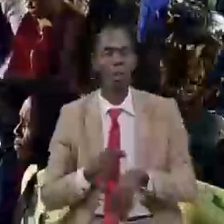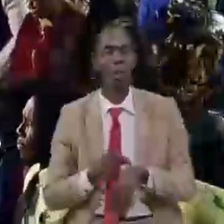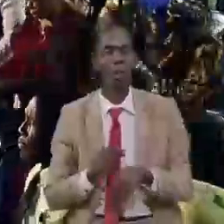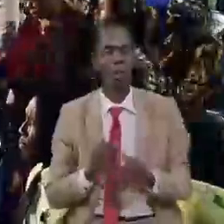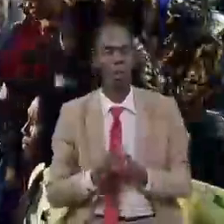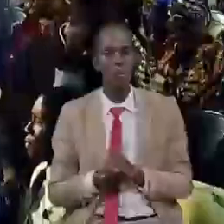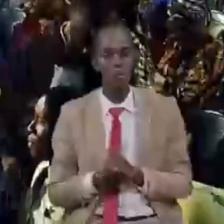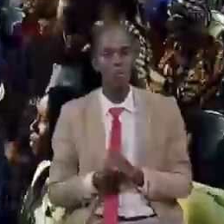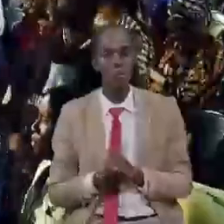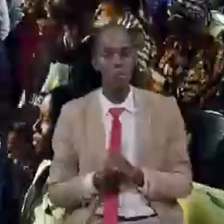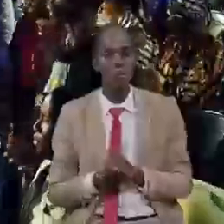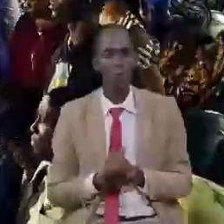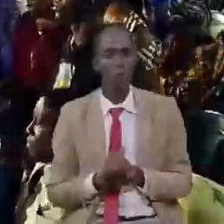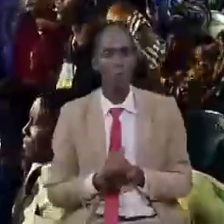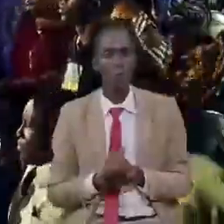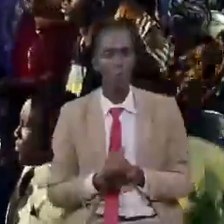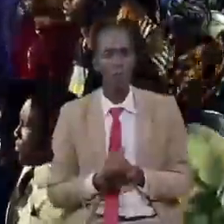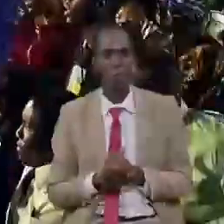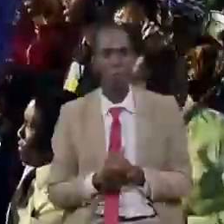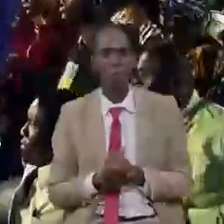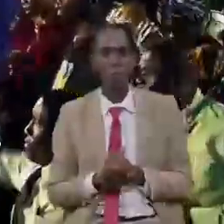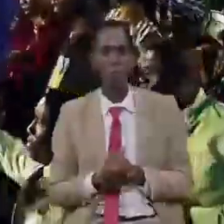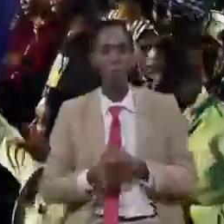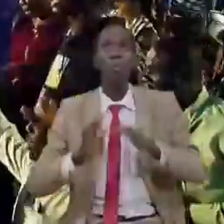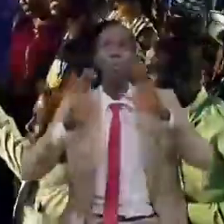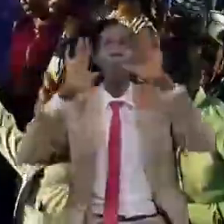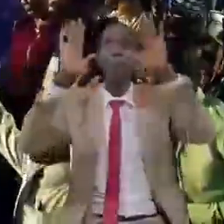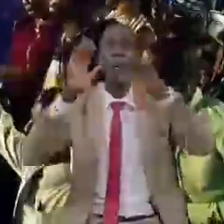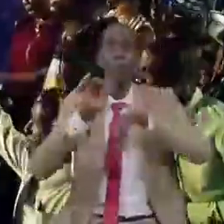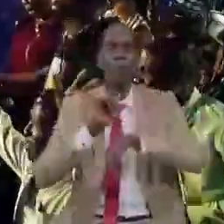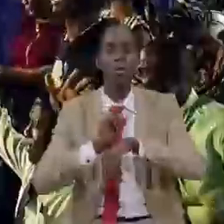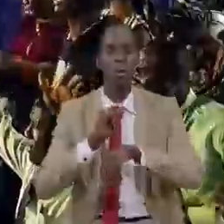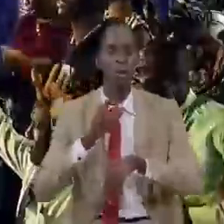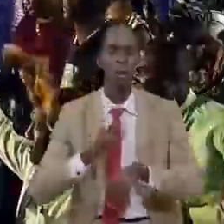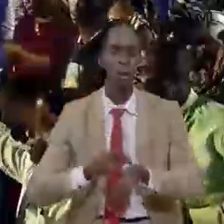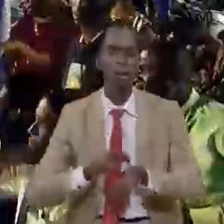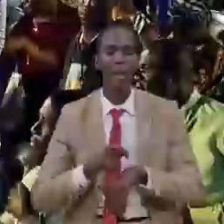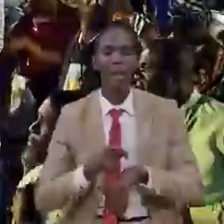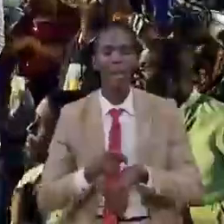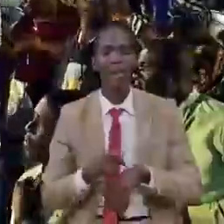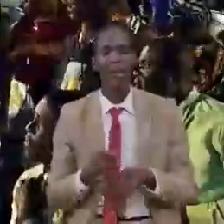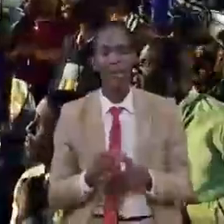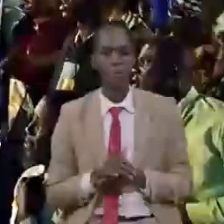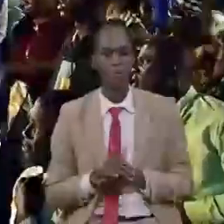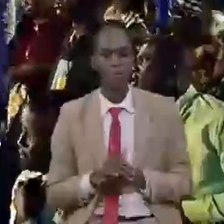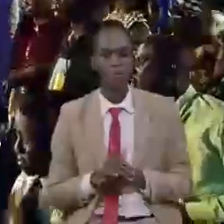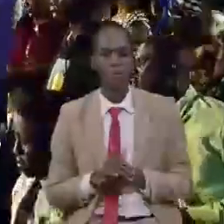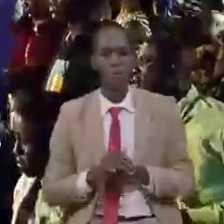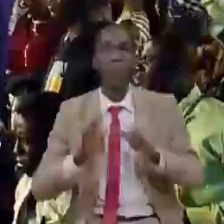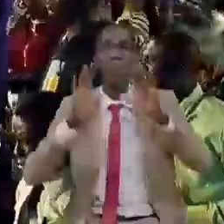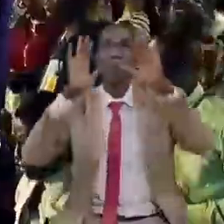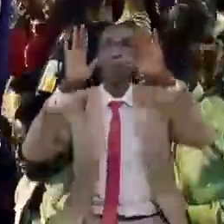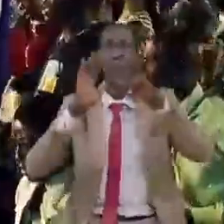Shout it to confuse the devil. Miracle time. One more time.